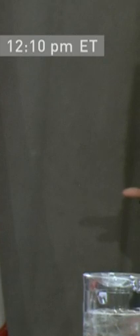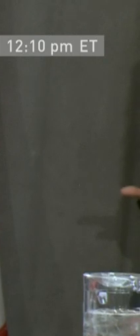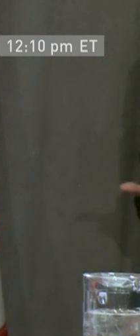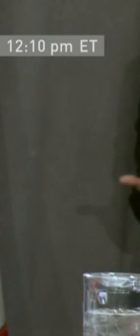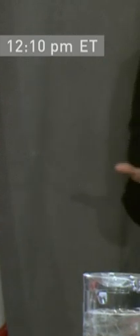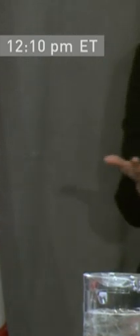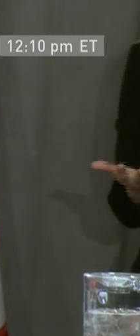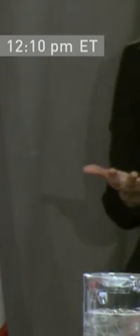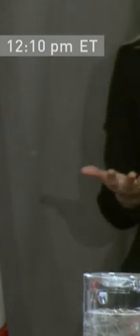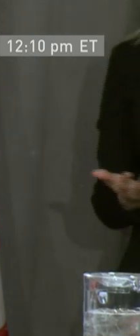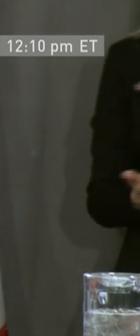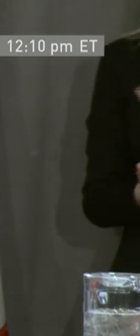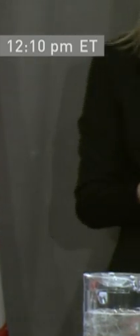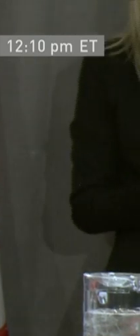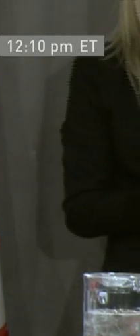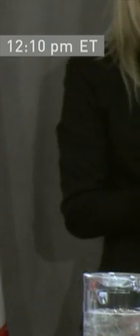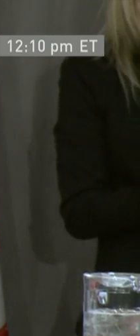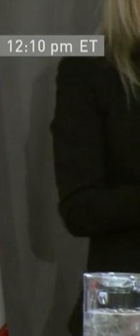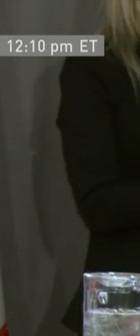not.